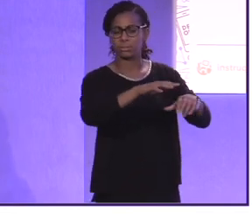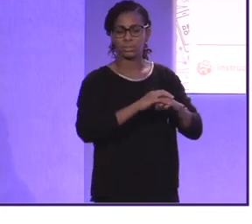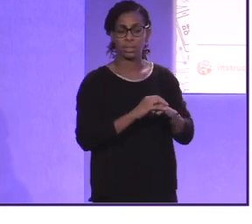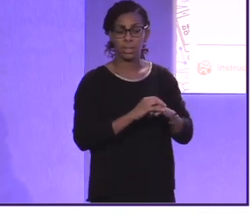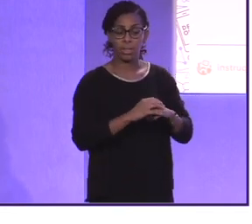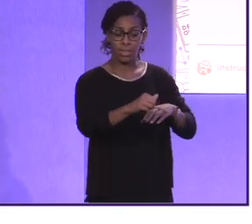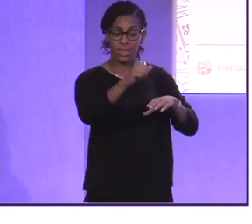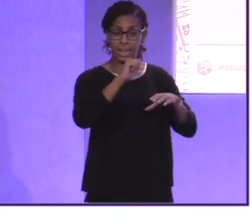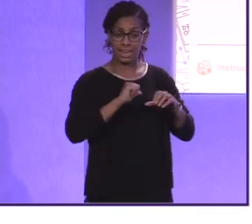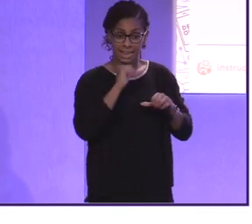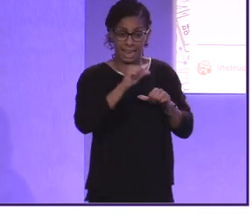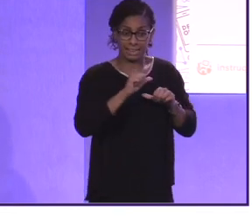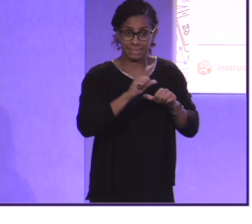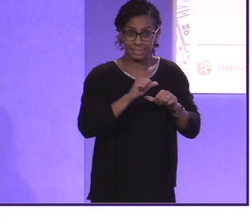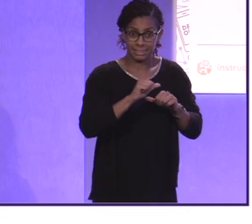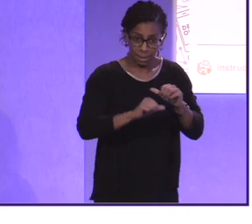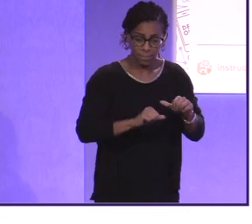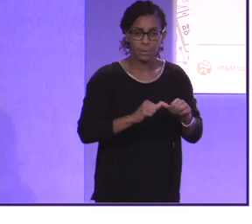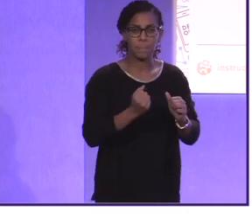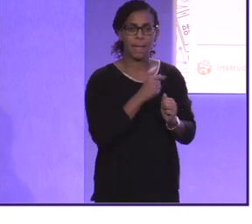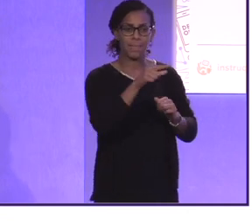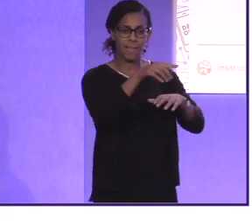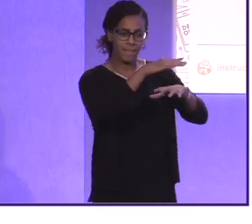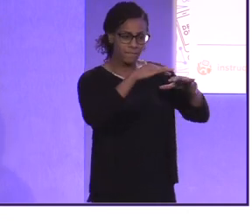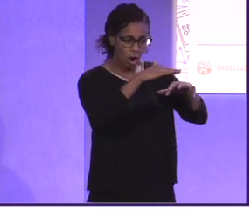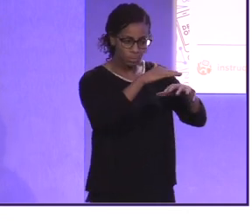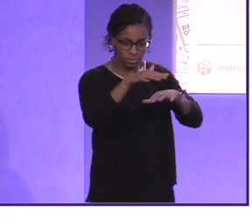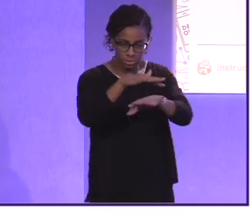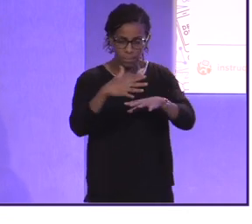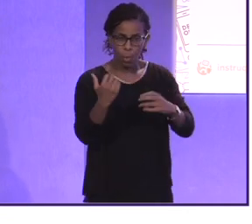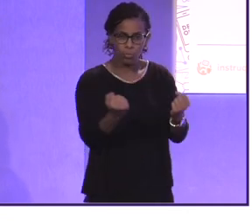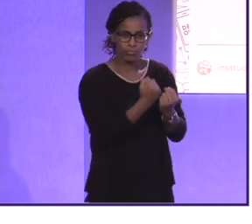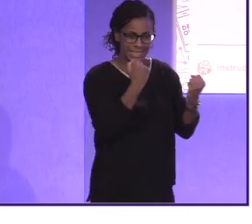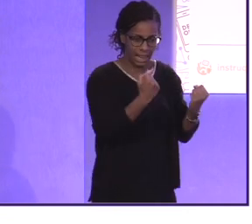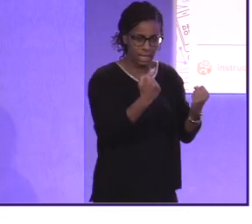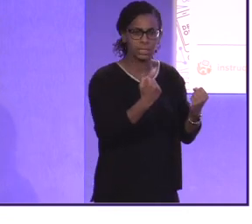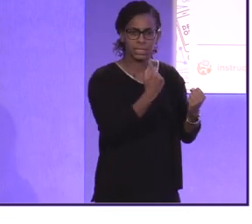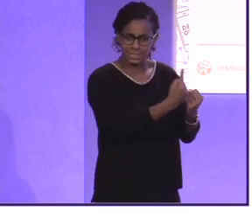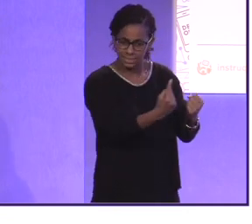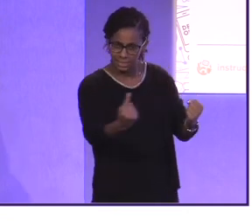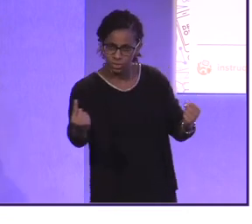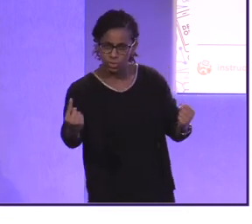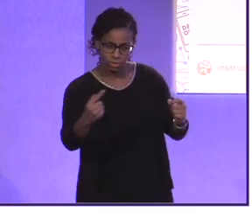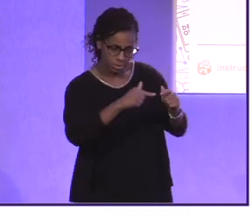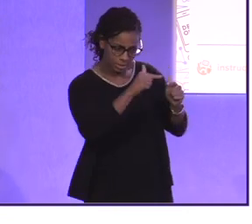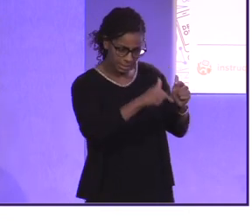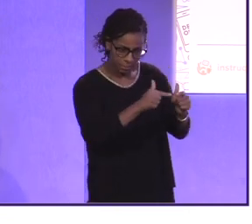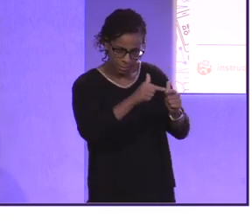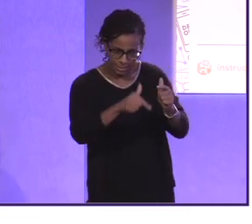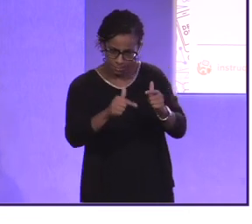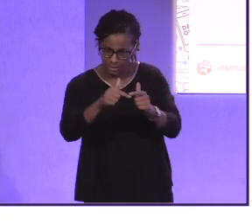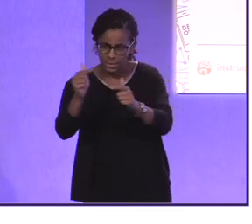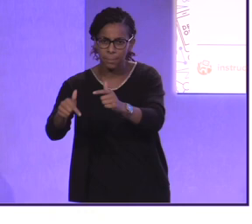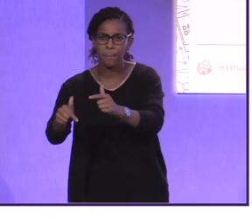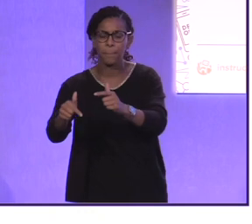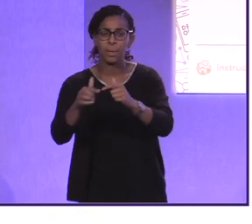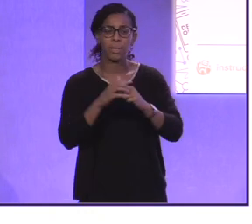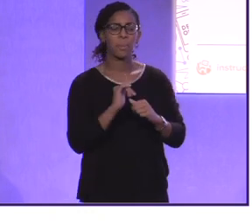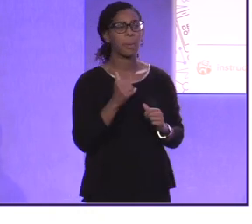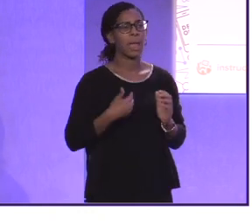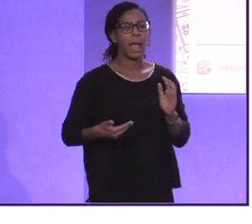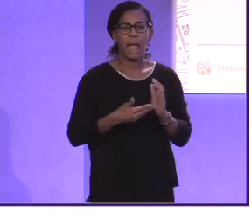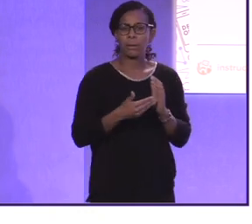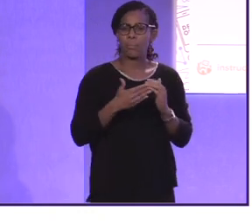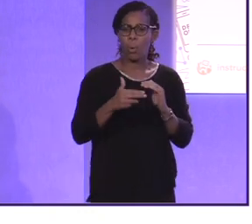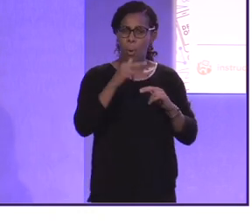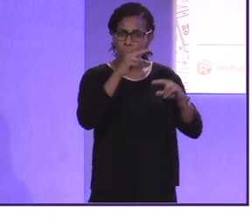actually make some of those environments more resilient. And then the next step after that could be, let's say, to add in some more monitoring on production. And